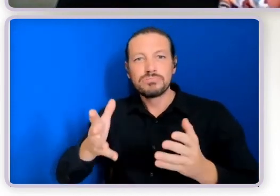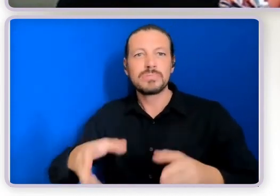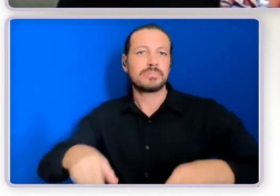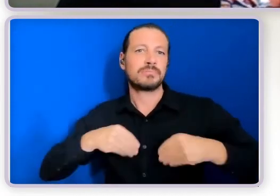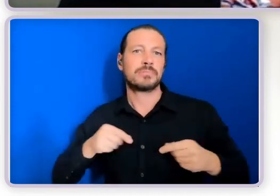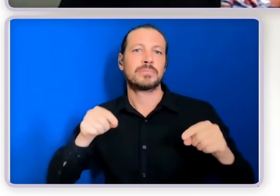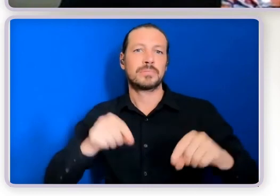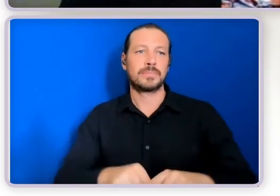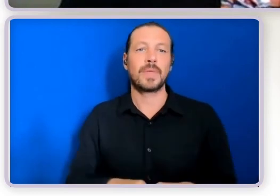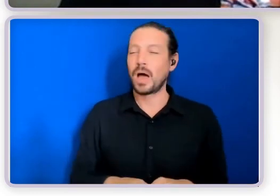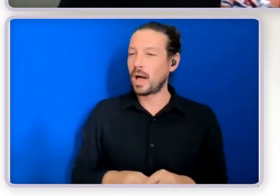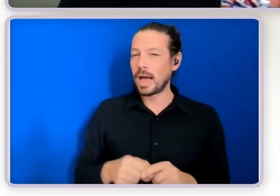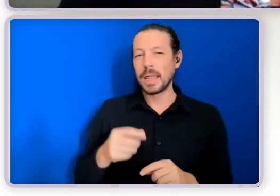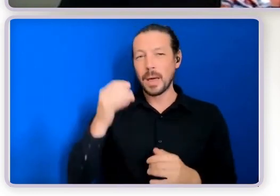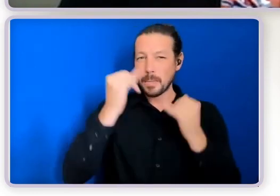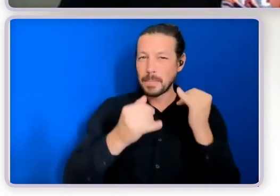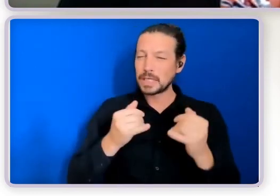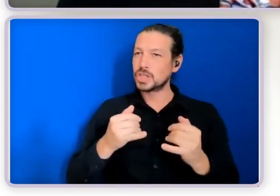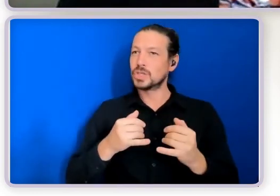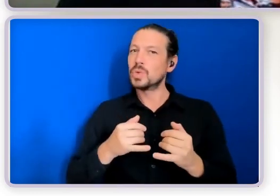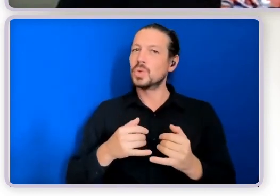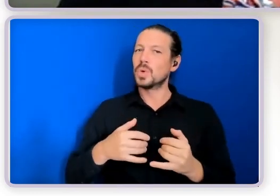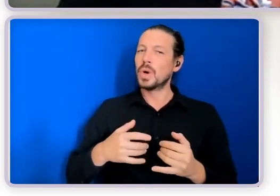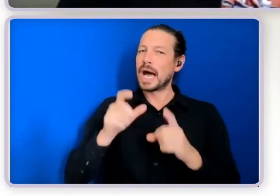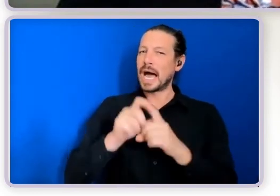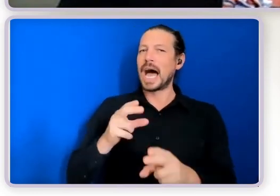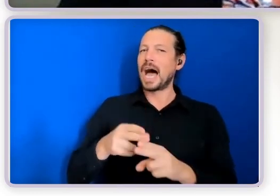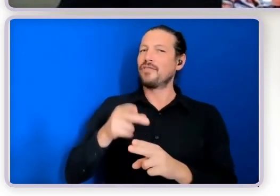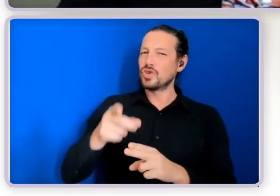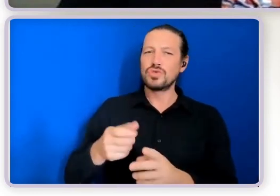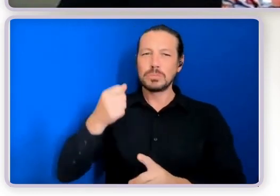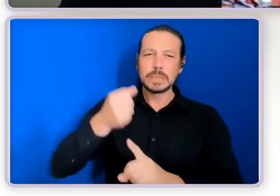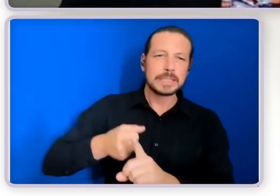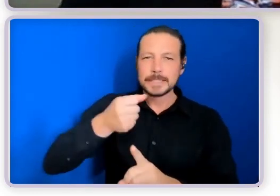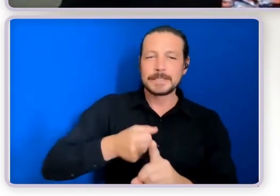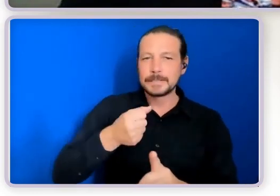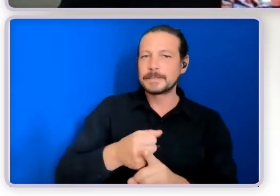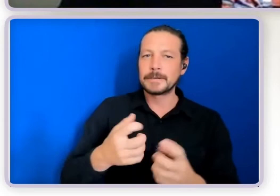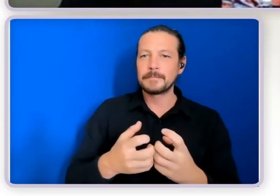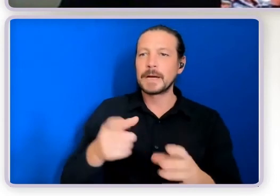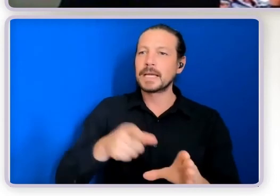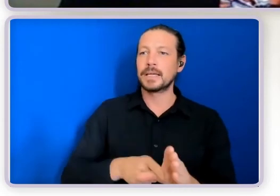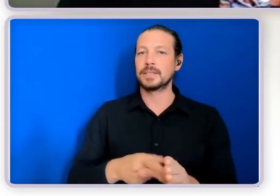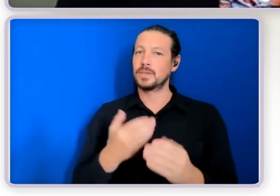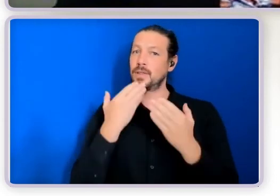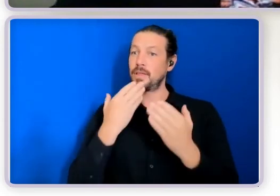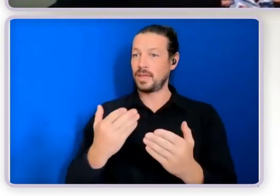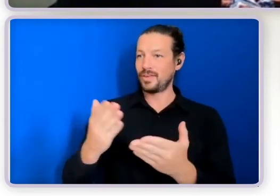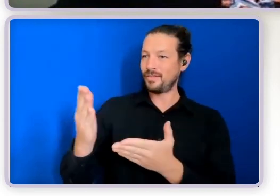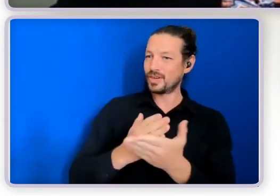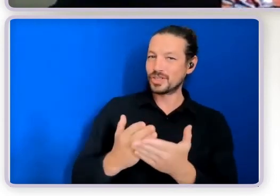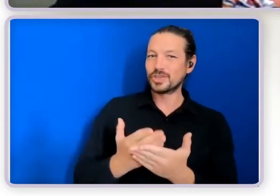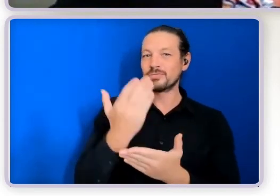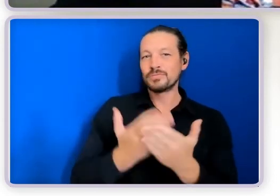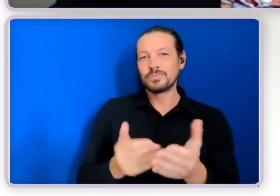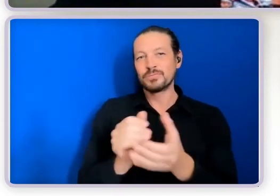on you as an advocate in your many years in the field. So thank you for taking the time for sharing your expertise with us all.